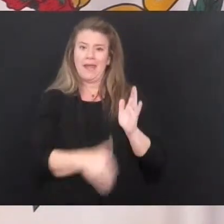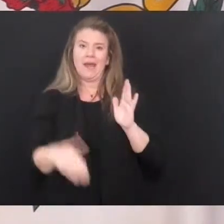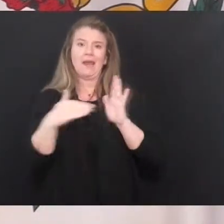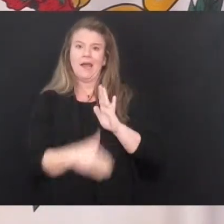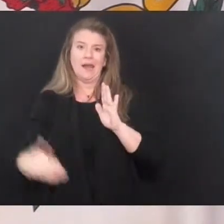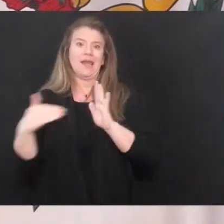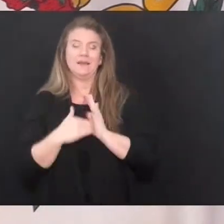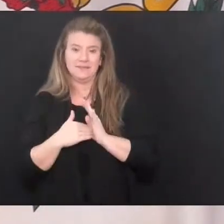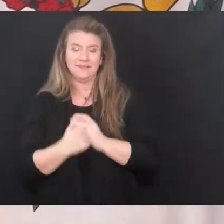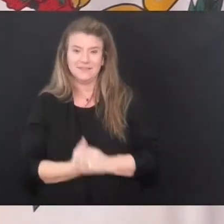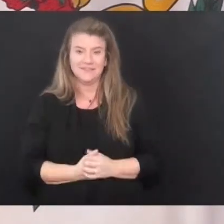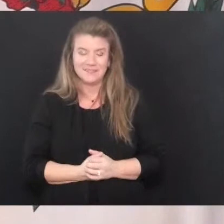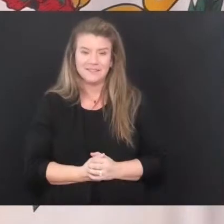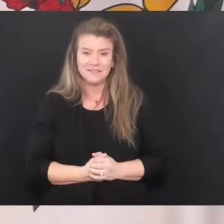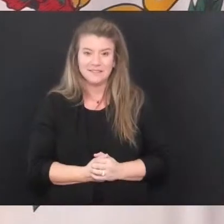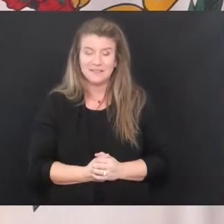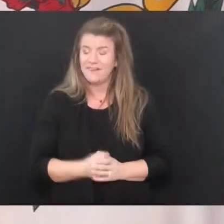times.